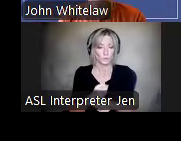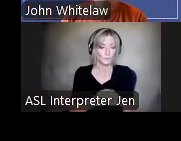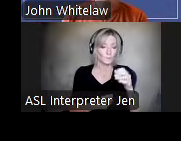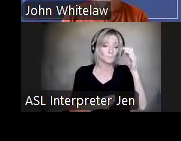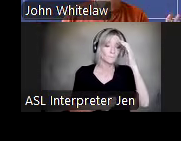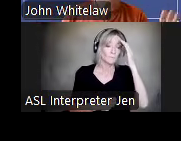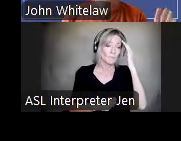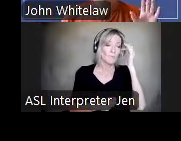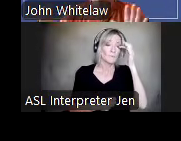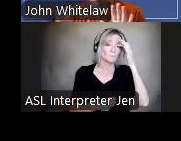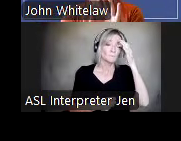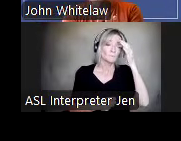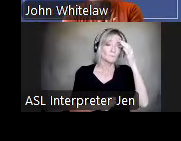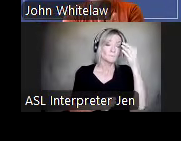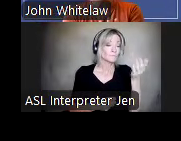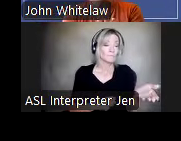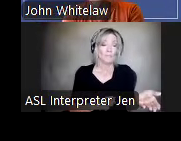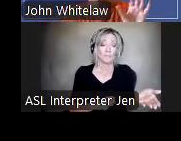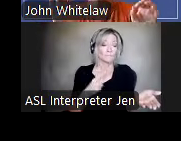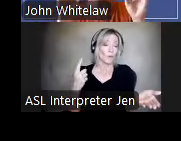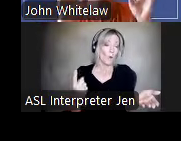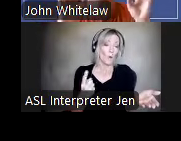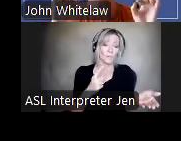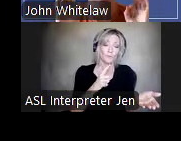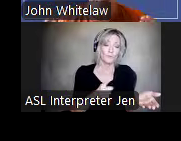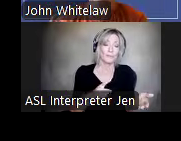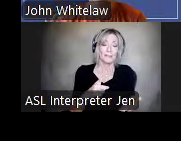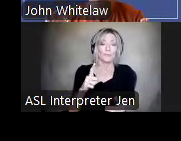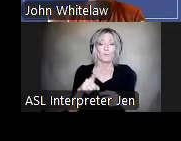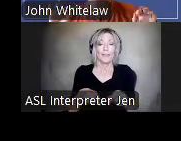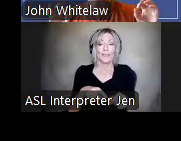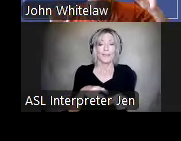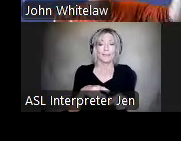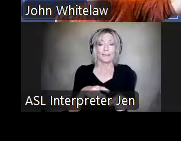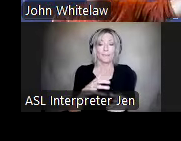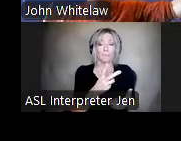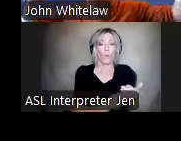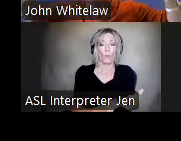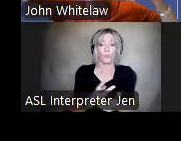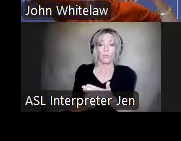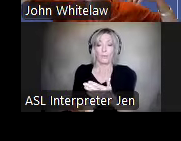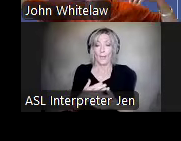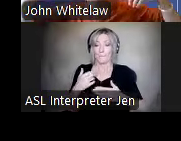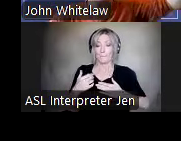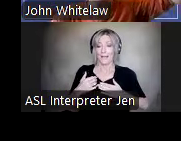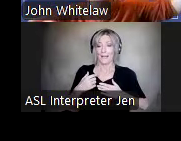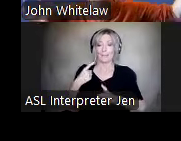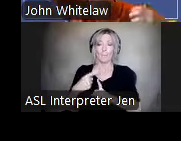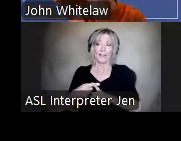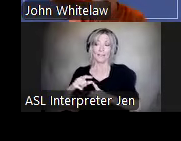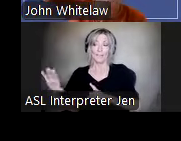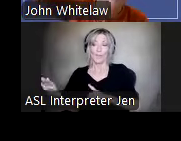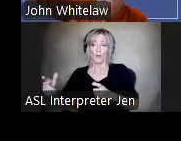And then again, this is always true, and sometimes you don't get to double dip. You don't get yours plus your spouses, yours plus